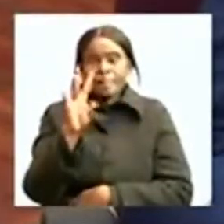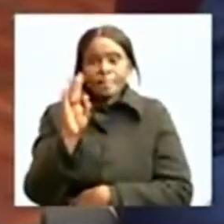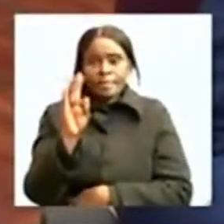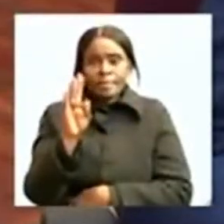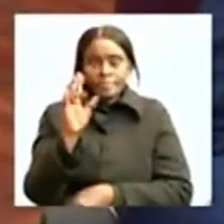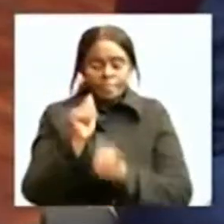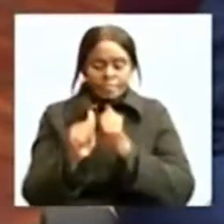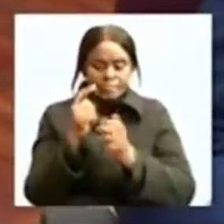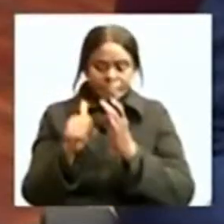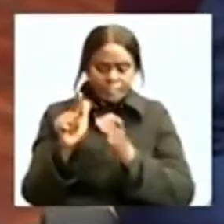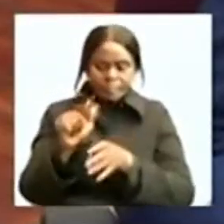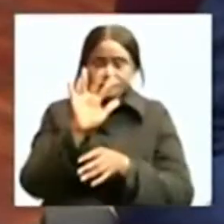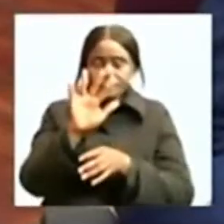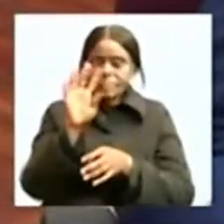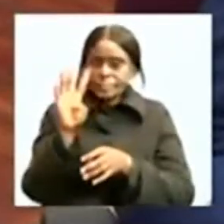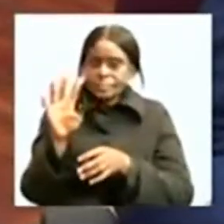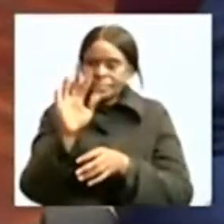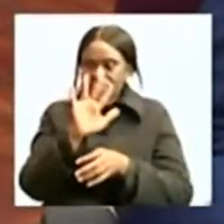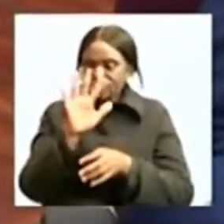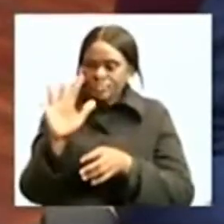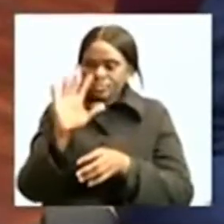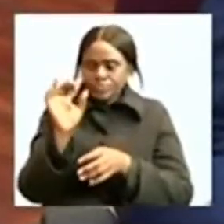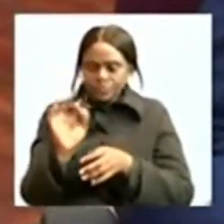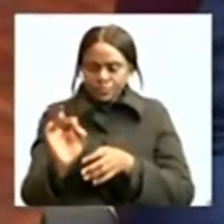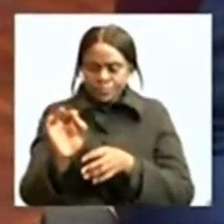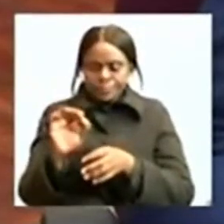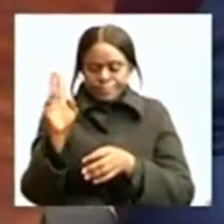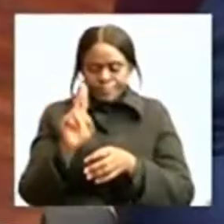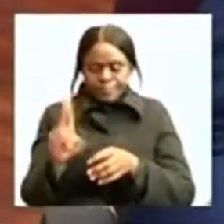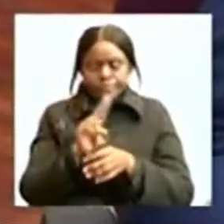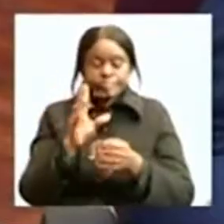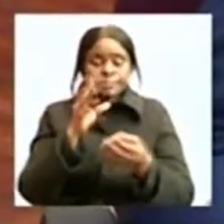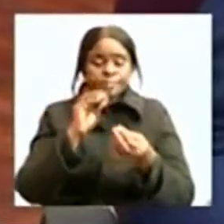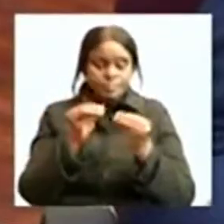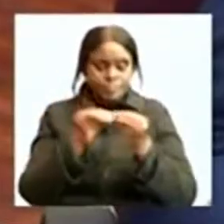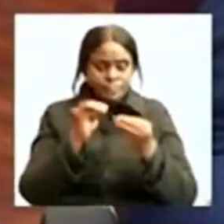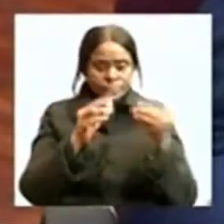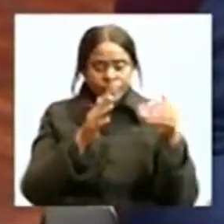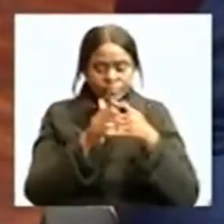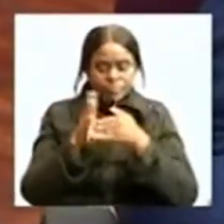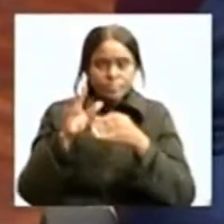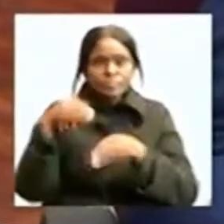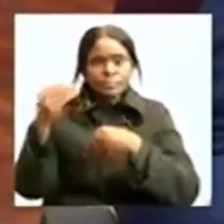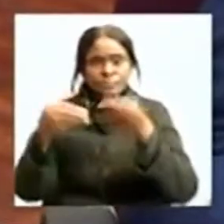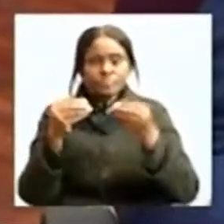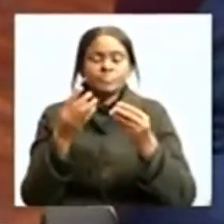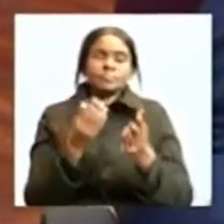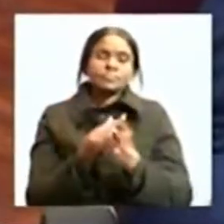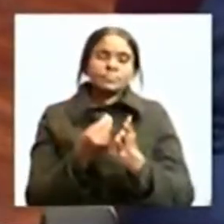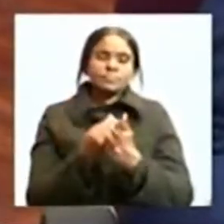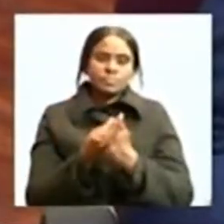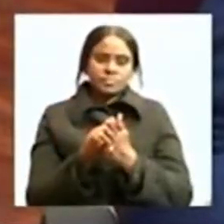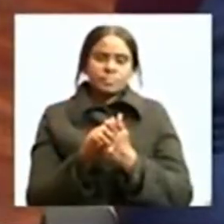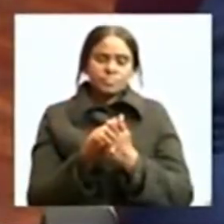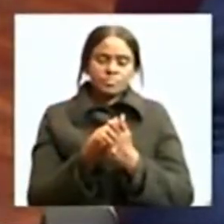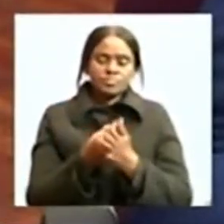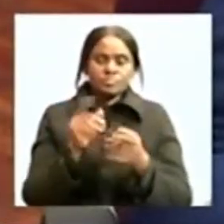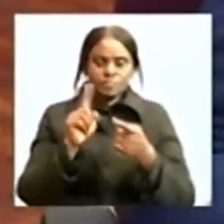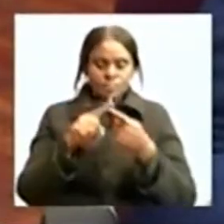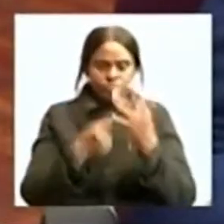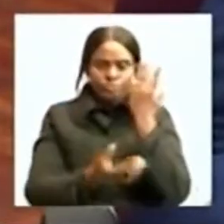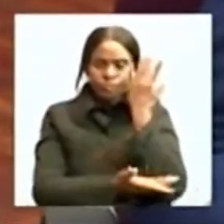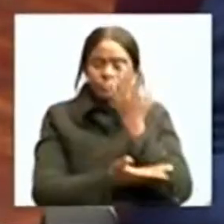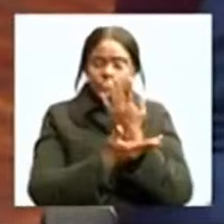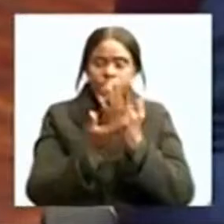4,342,212,147, which is 55% utilization rate against the disbursed funds. In order to